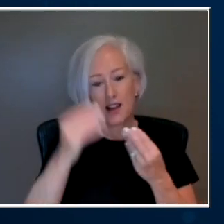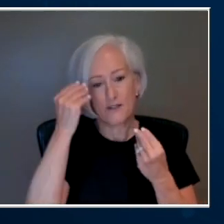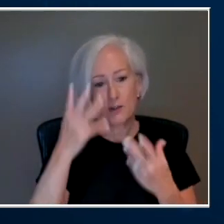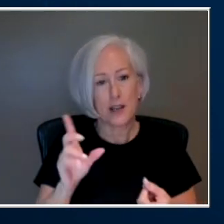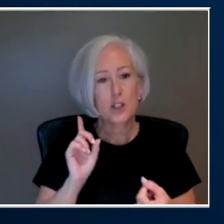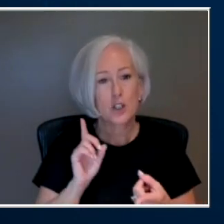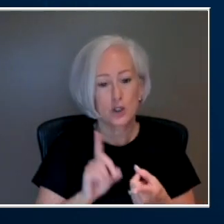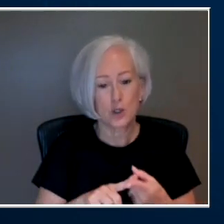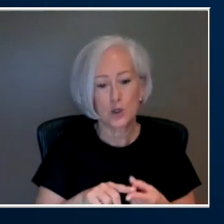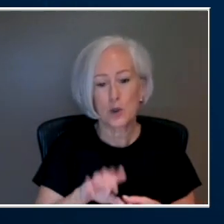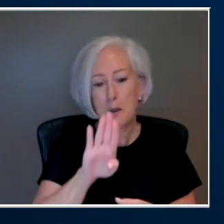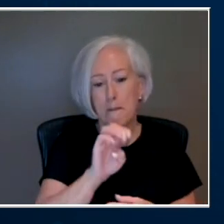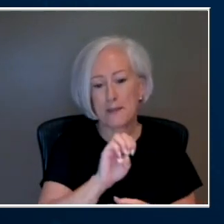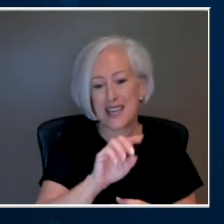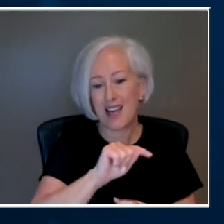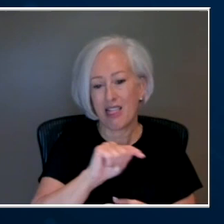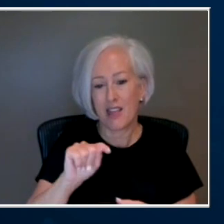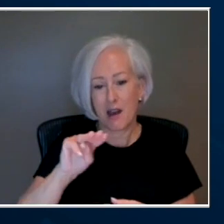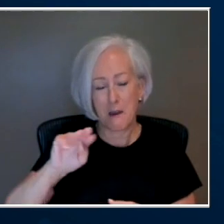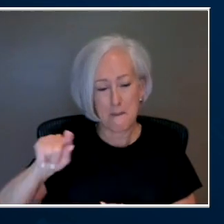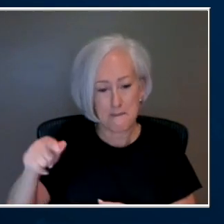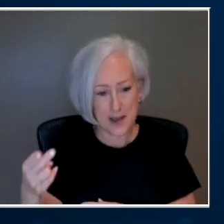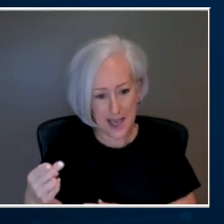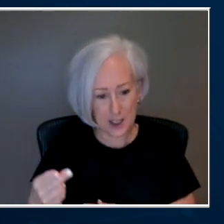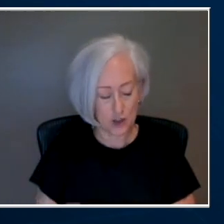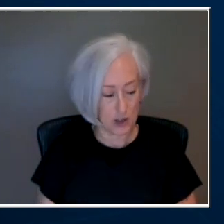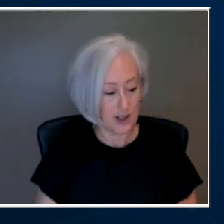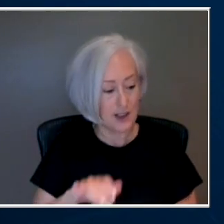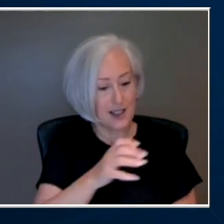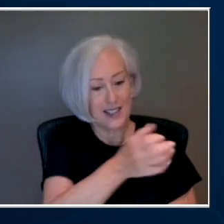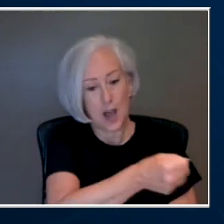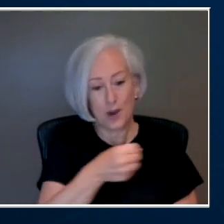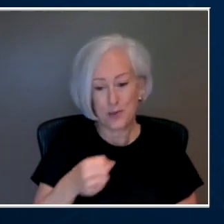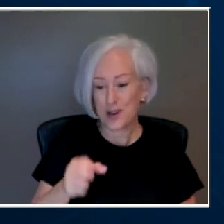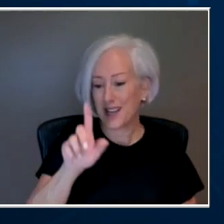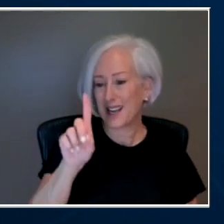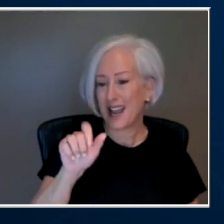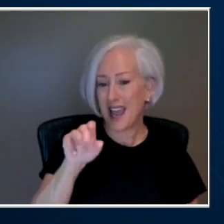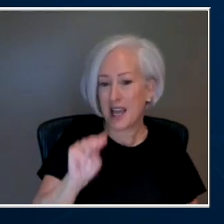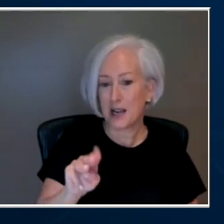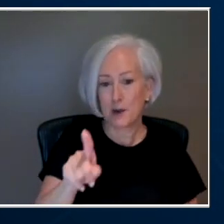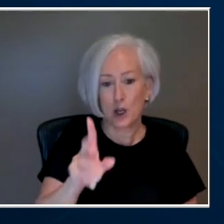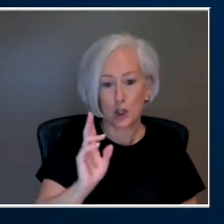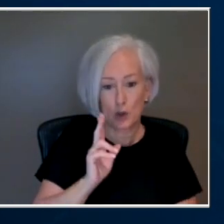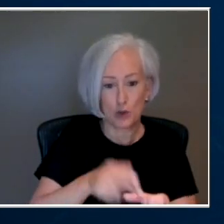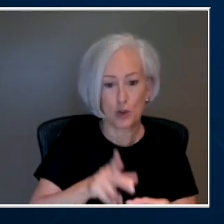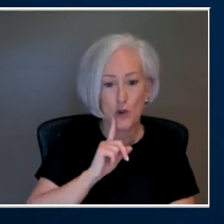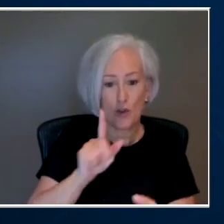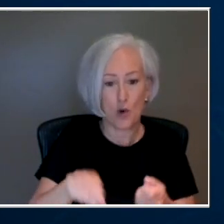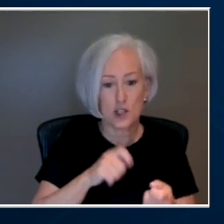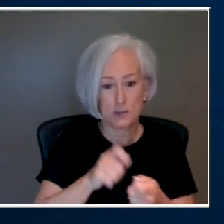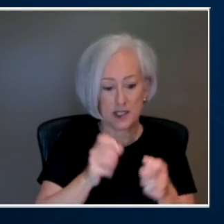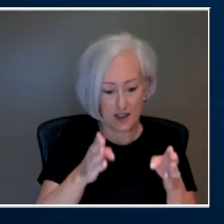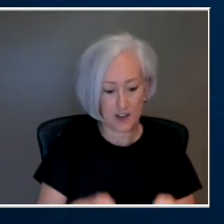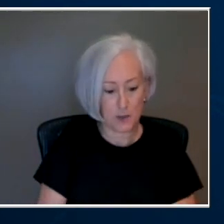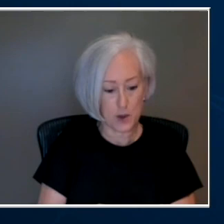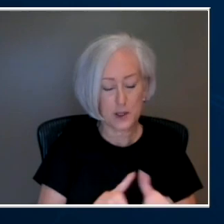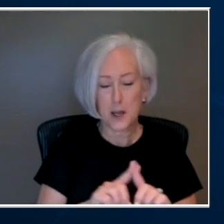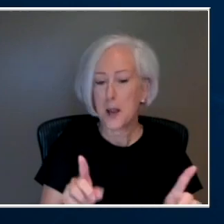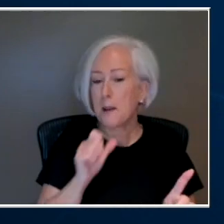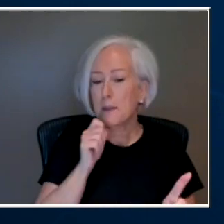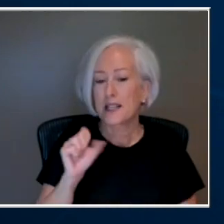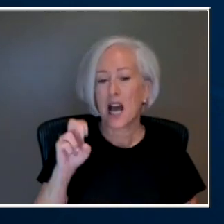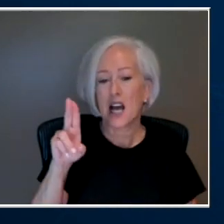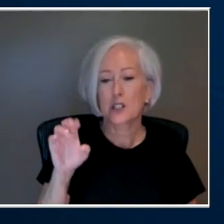in, because Adam, you had joined the bone marrow registry for a very specific person a while ago, but it wasn't Sue. So why were you